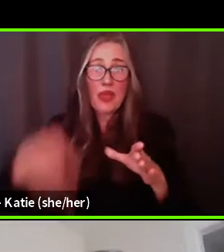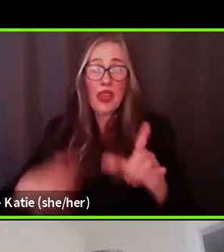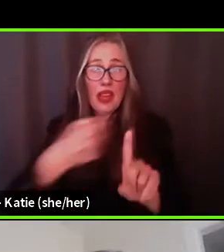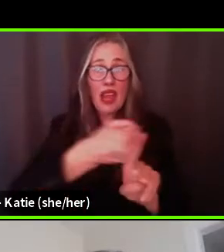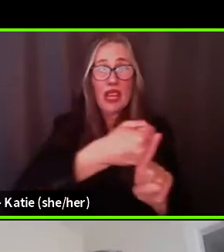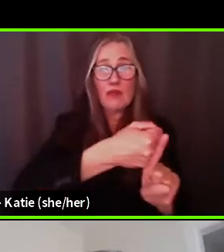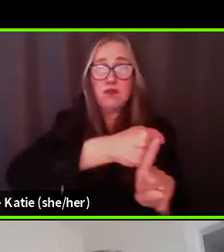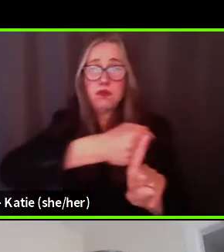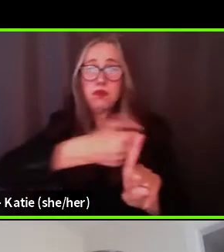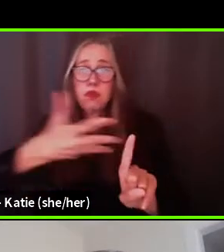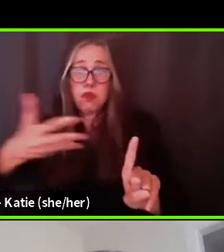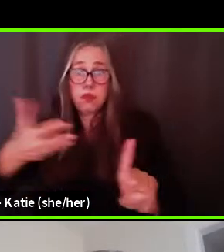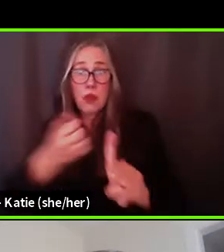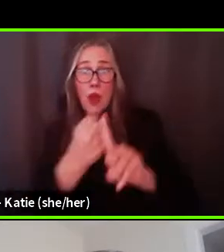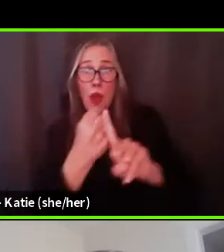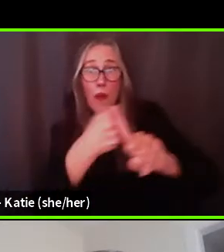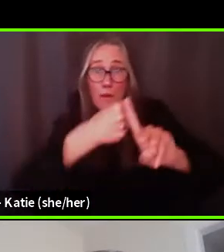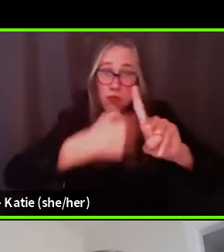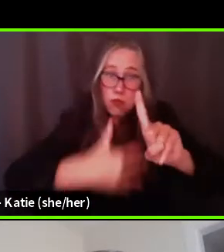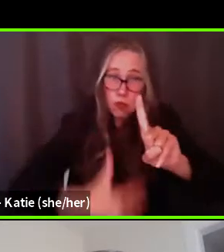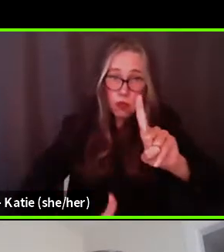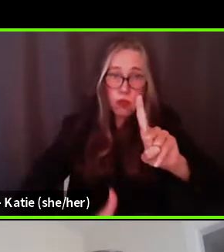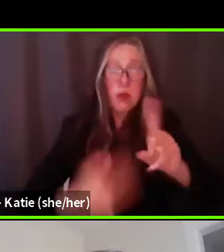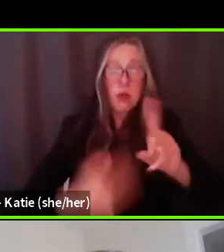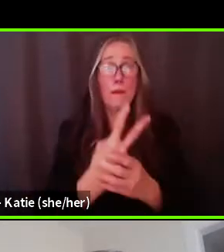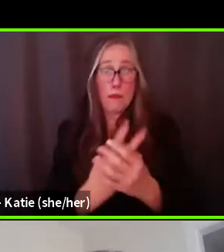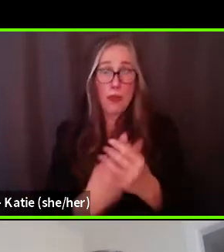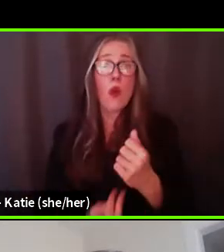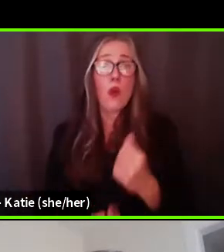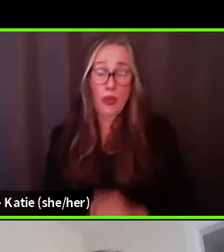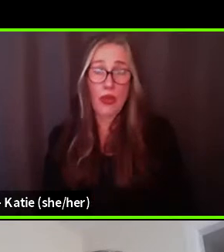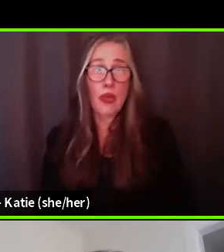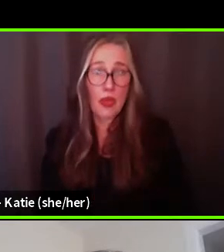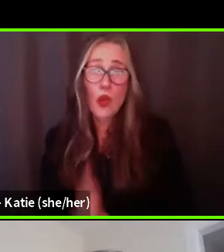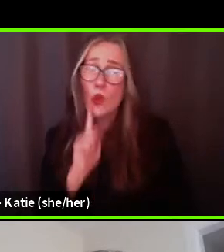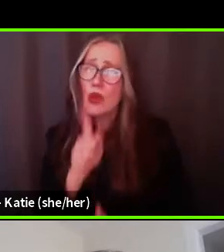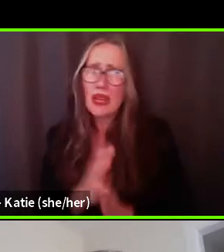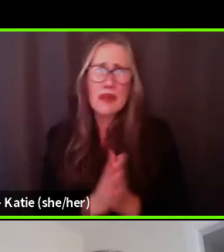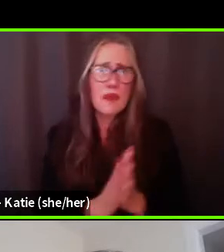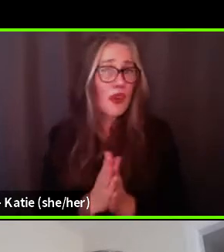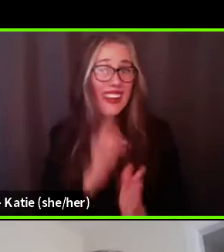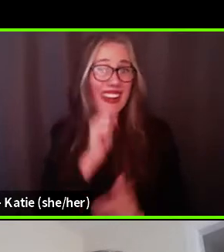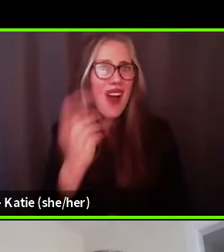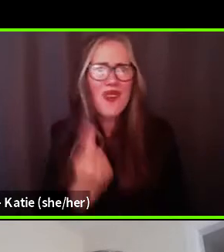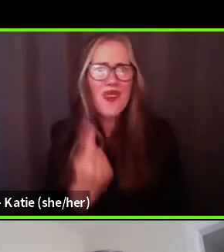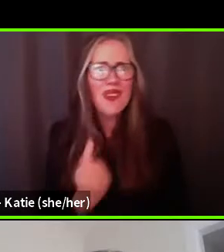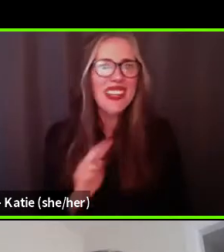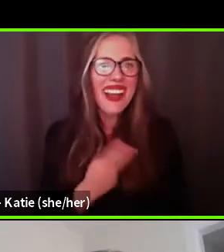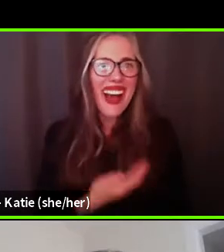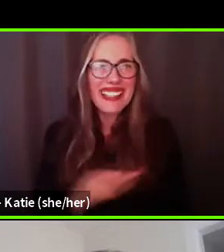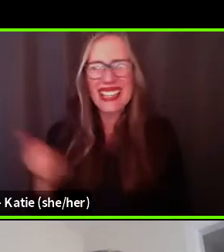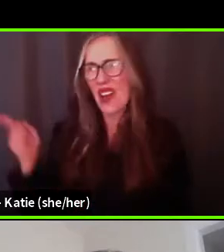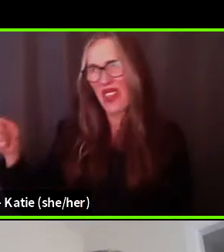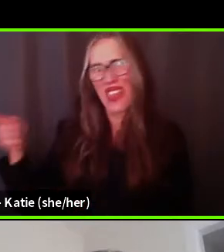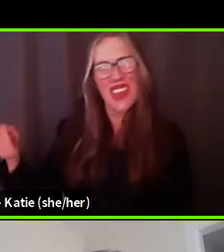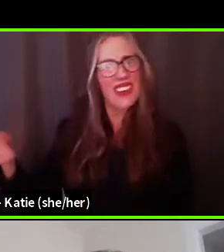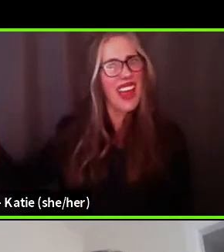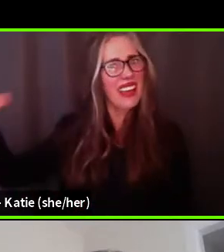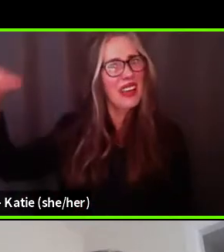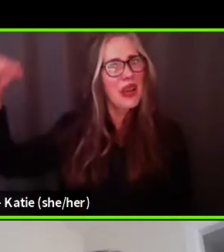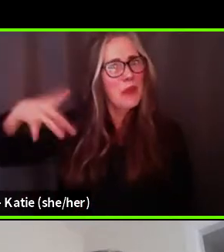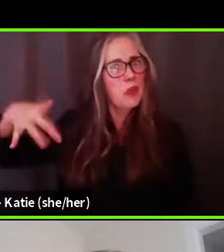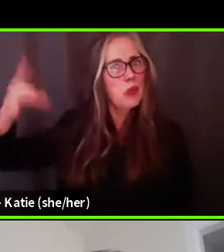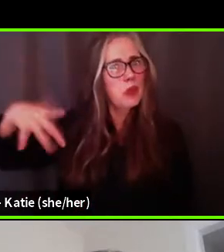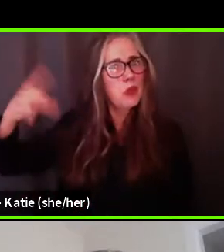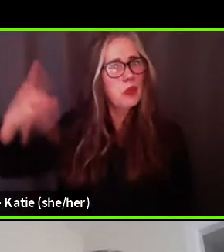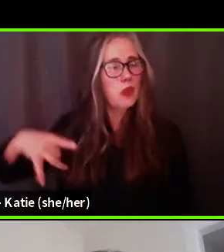really is i think what's motivated the the hunger for this as well so it's not us right that it's created that hunger but we're just sort of um